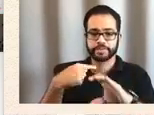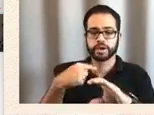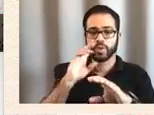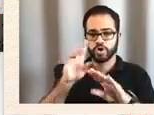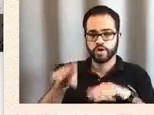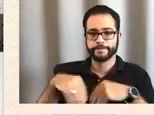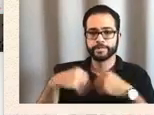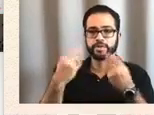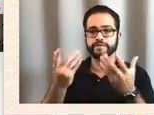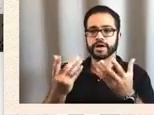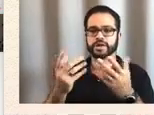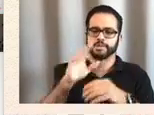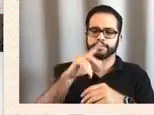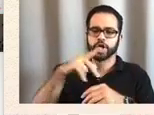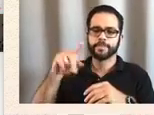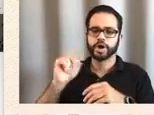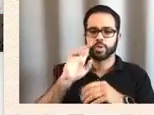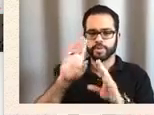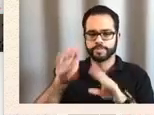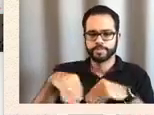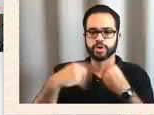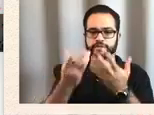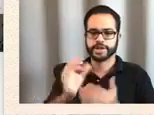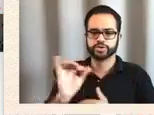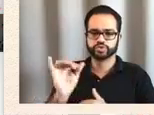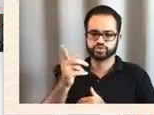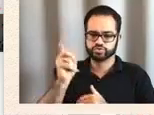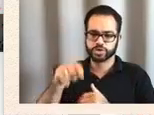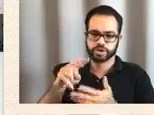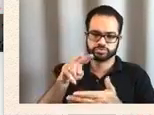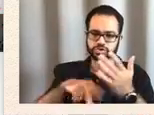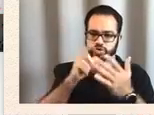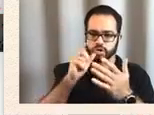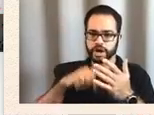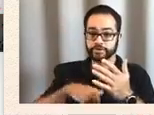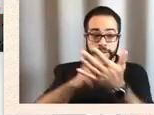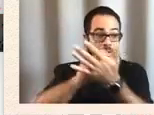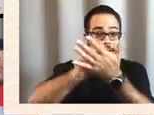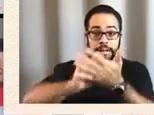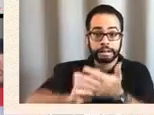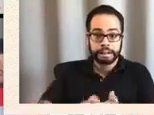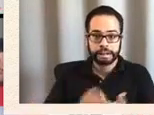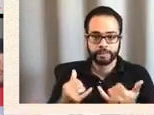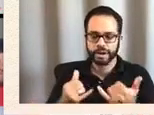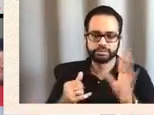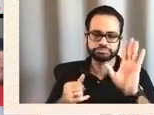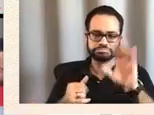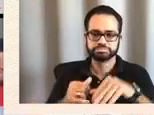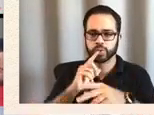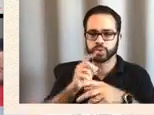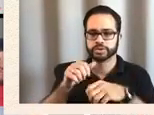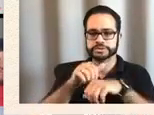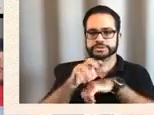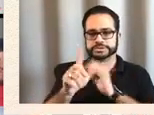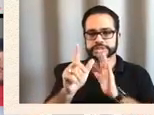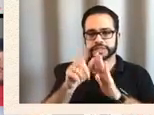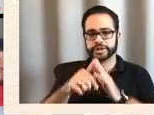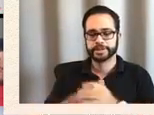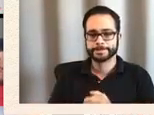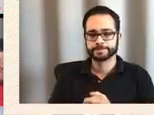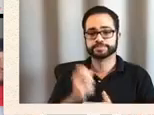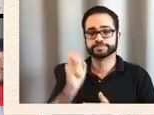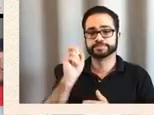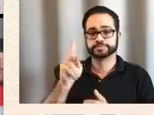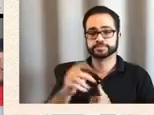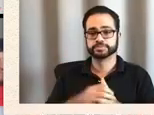the PowerPoint will be provided as well, so you don't have to furiously jot it down right now. And on that note, I think